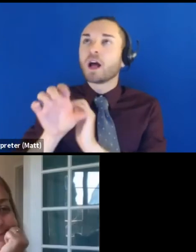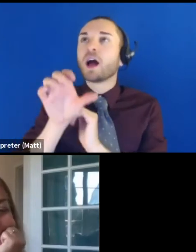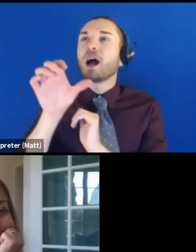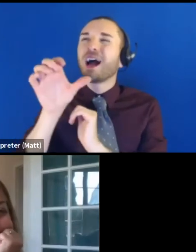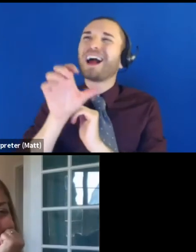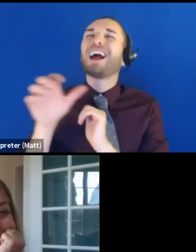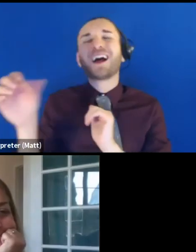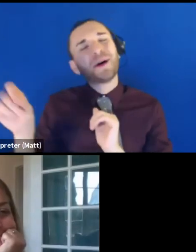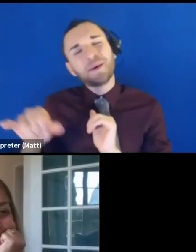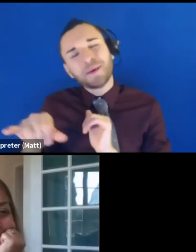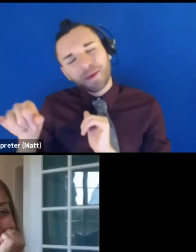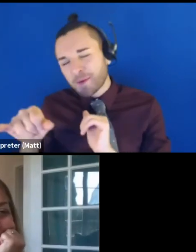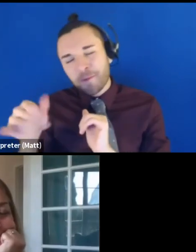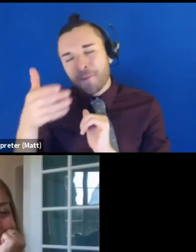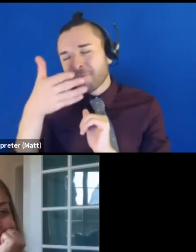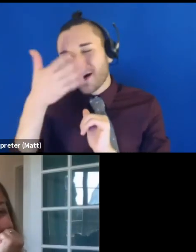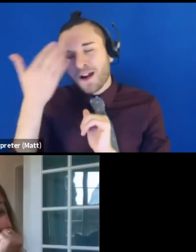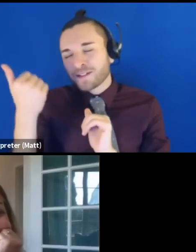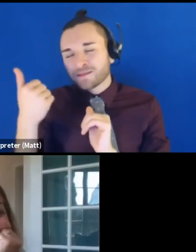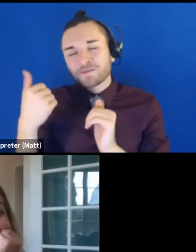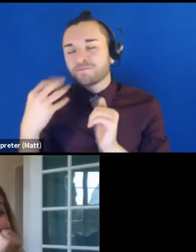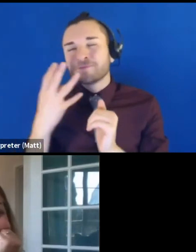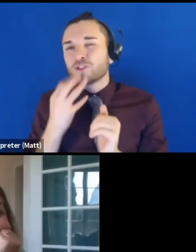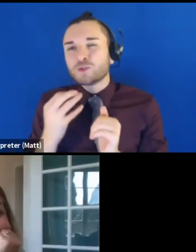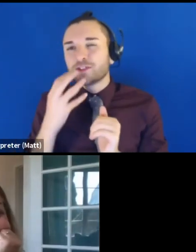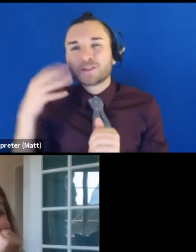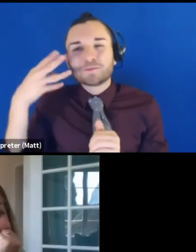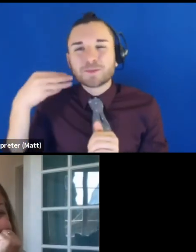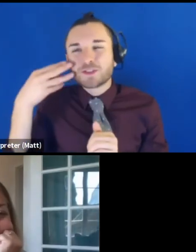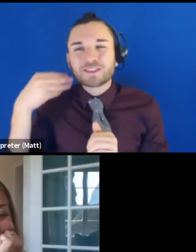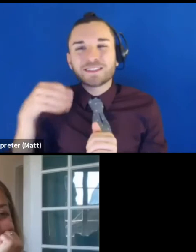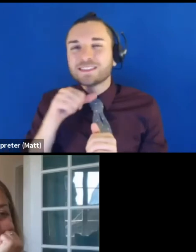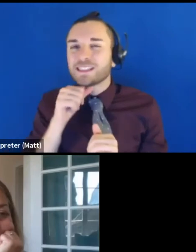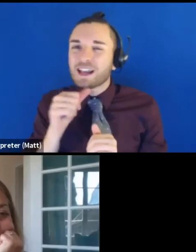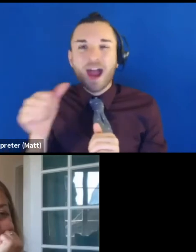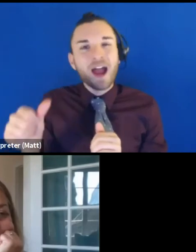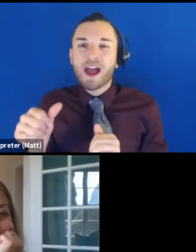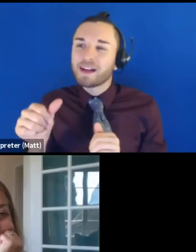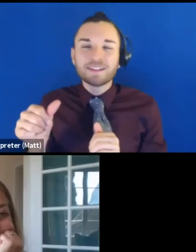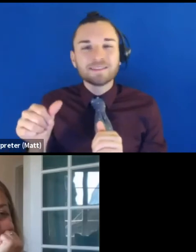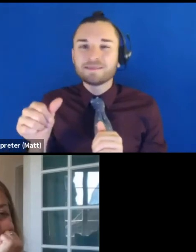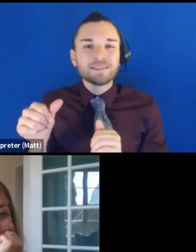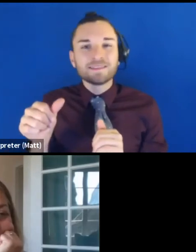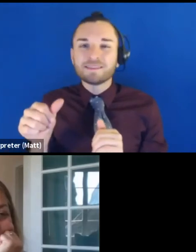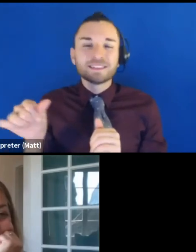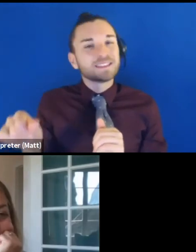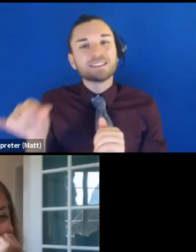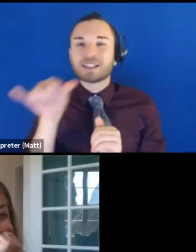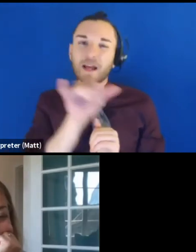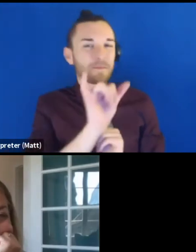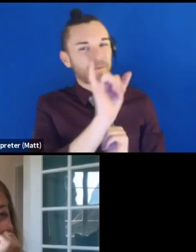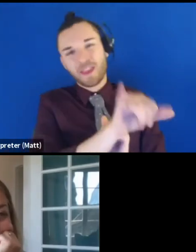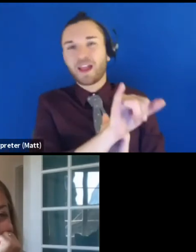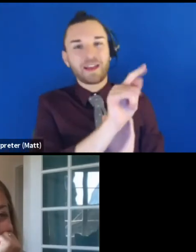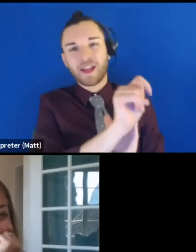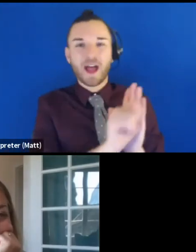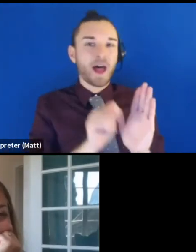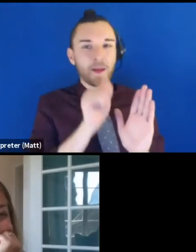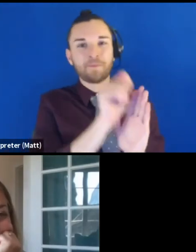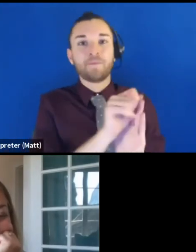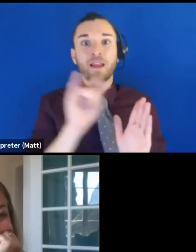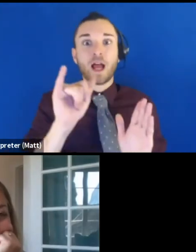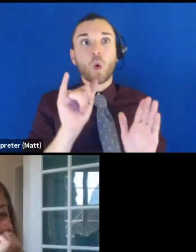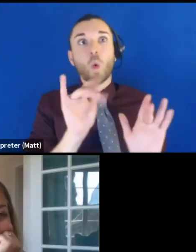Again, because Jewishness is not quite in the same category that it was at the time that was a thing in terms of like exoticness,